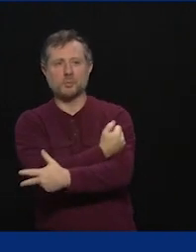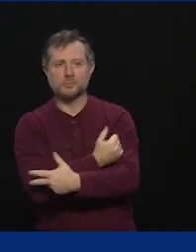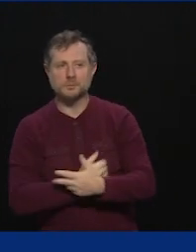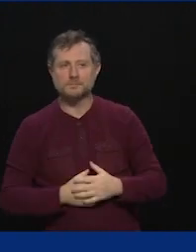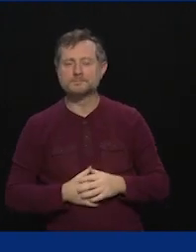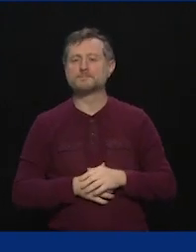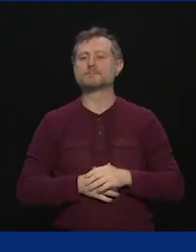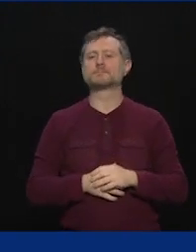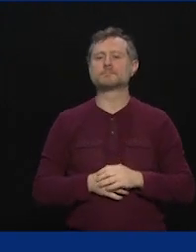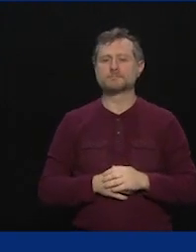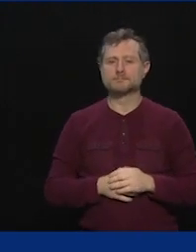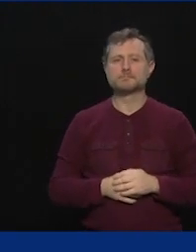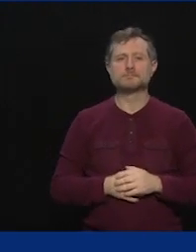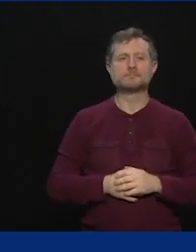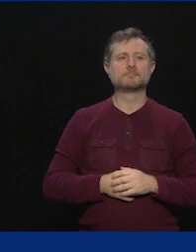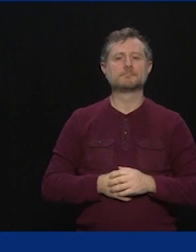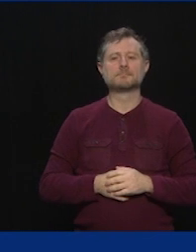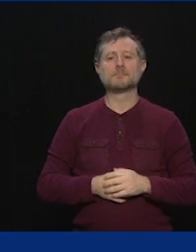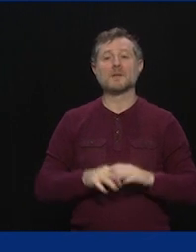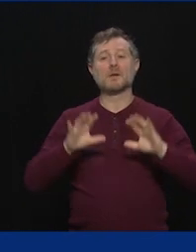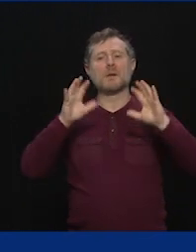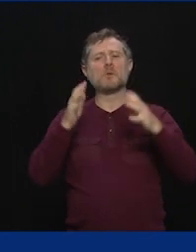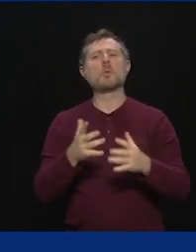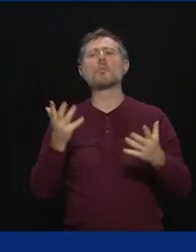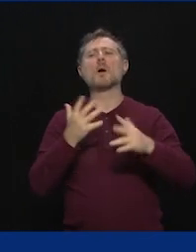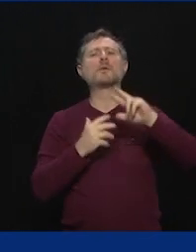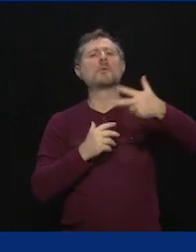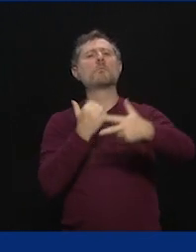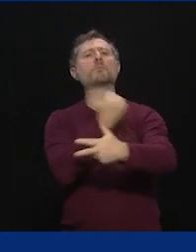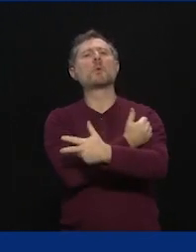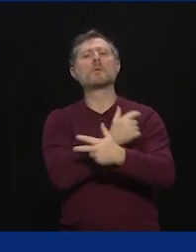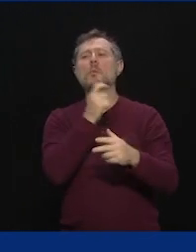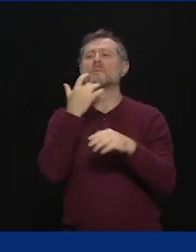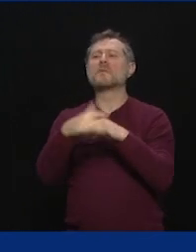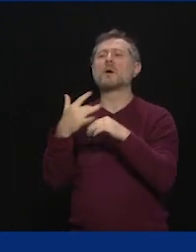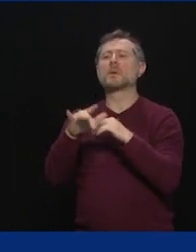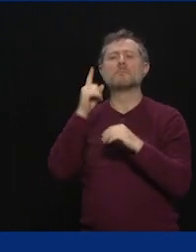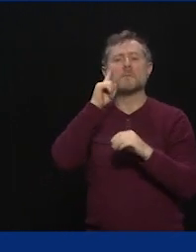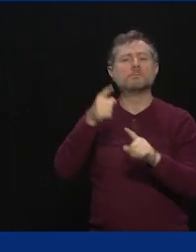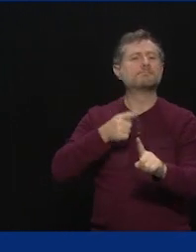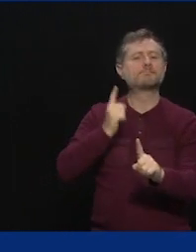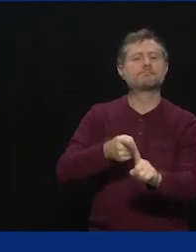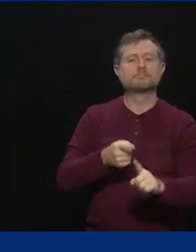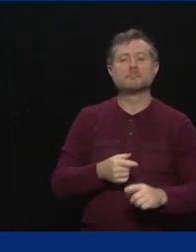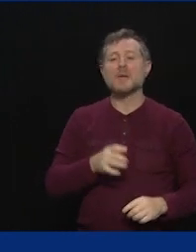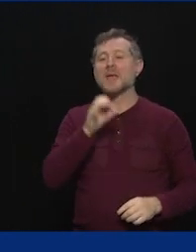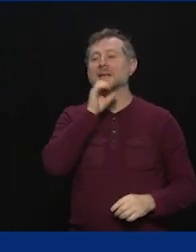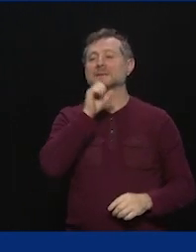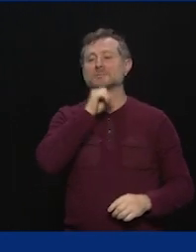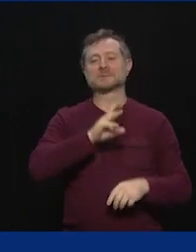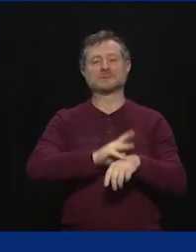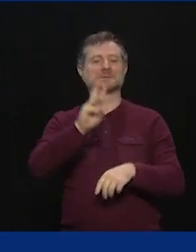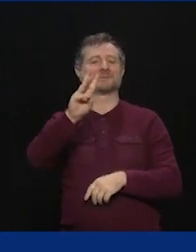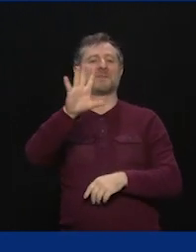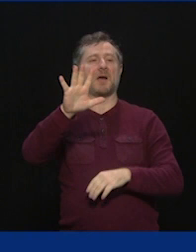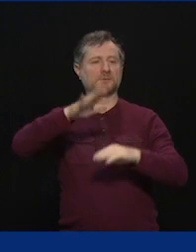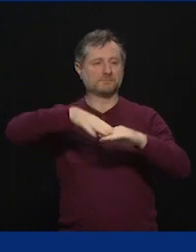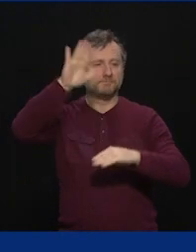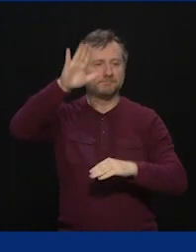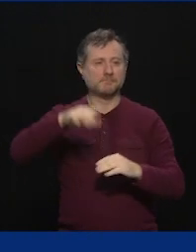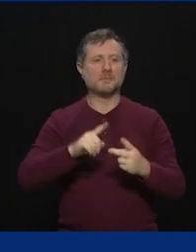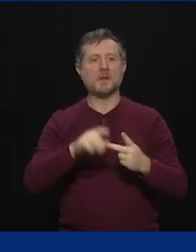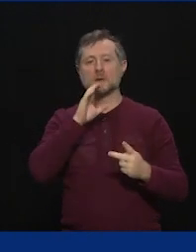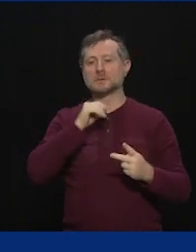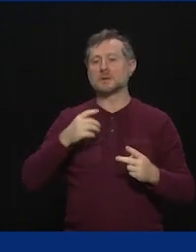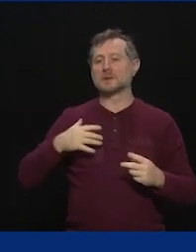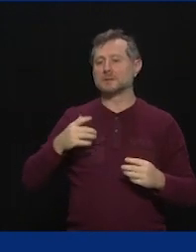These are the categories where they're available now. As I mentioned before, it's 65 and older, underlying health conditions, high-risk